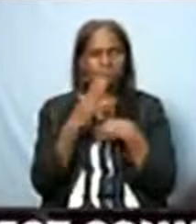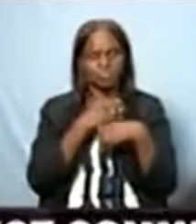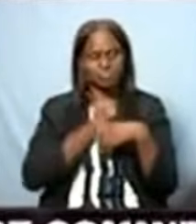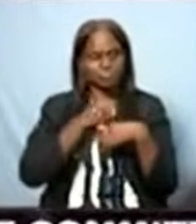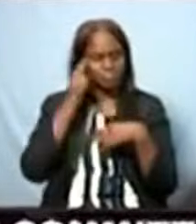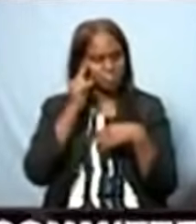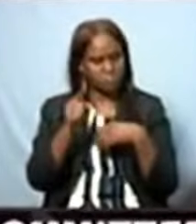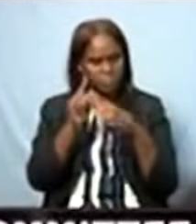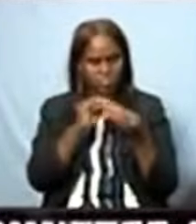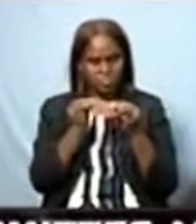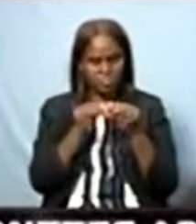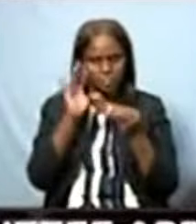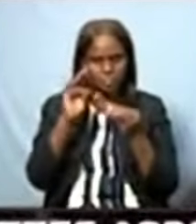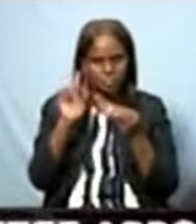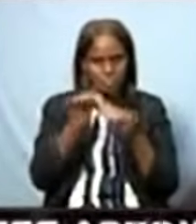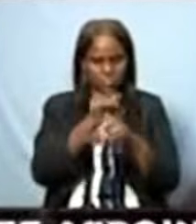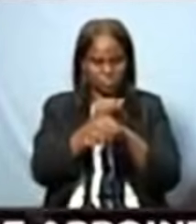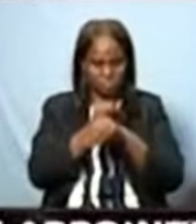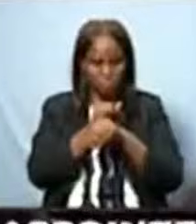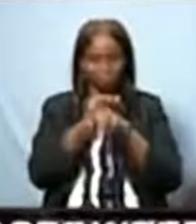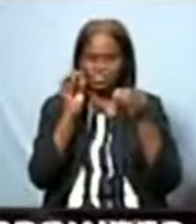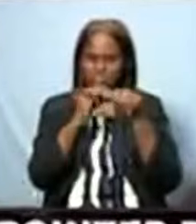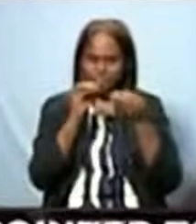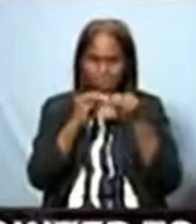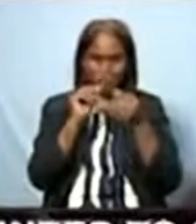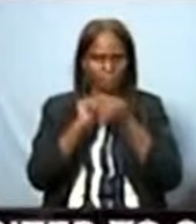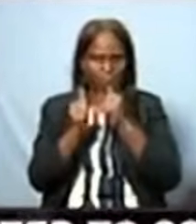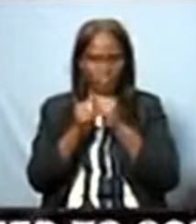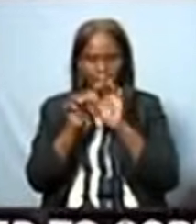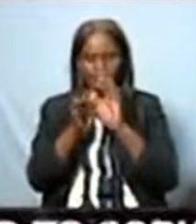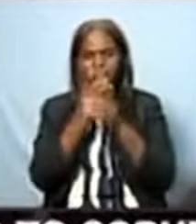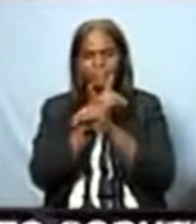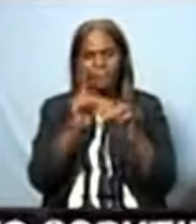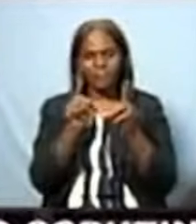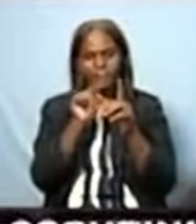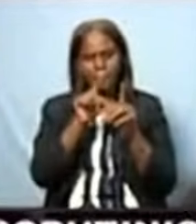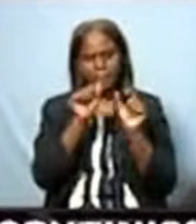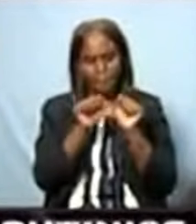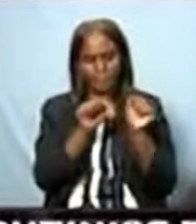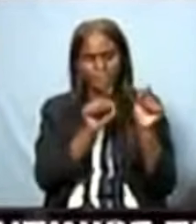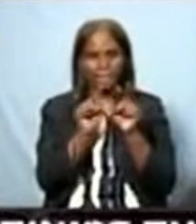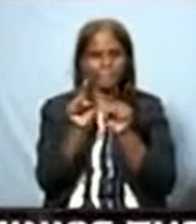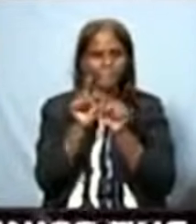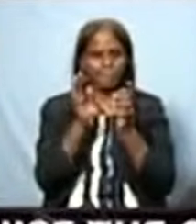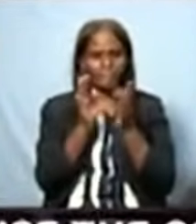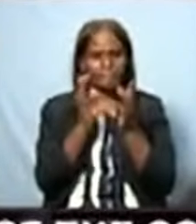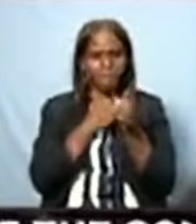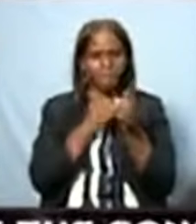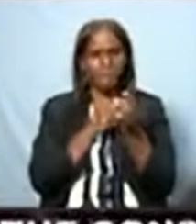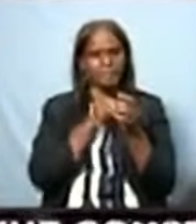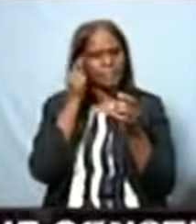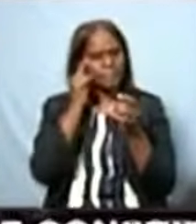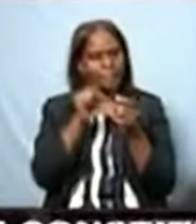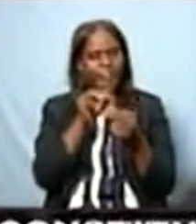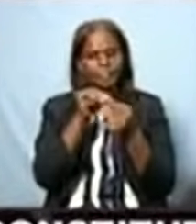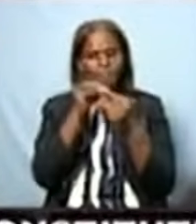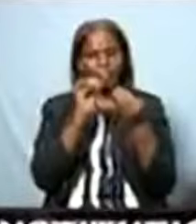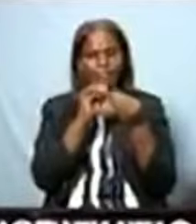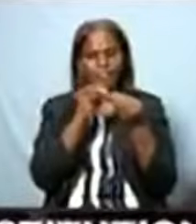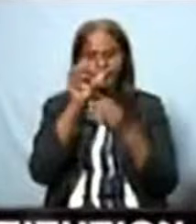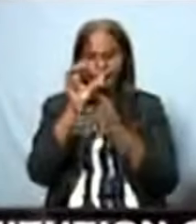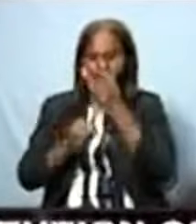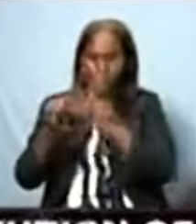Article 81 invites a lot of problems in a democracy, as it may be. And I think especially